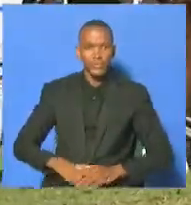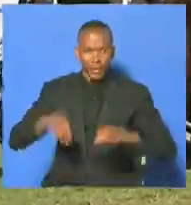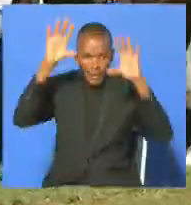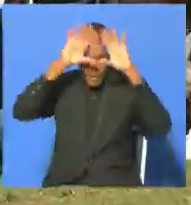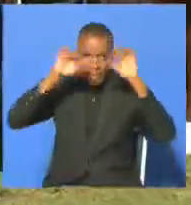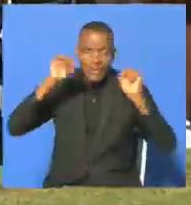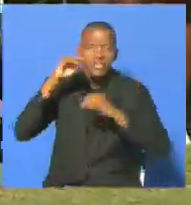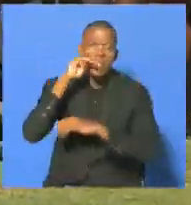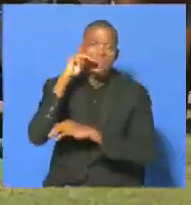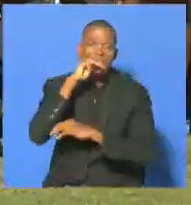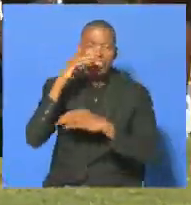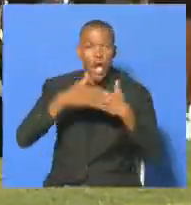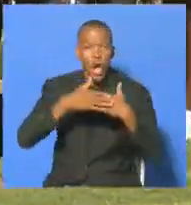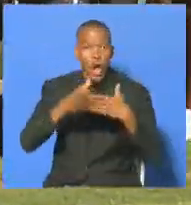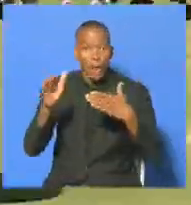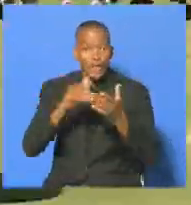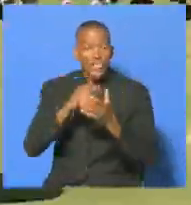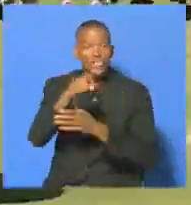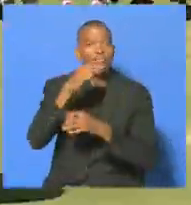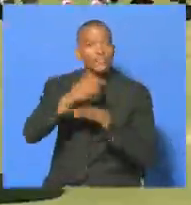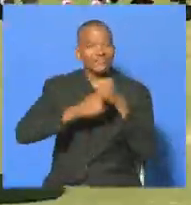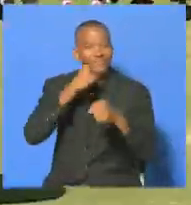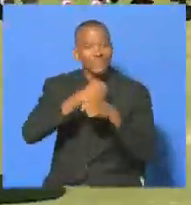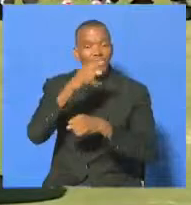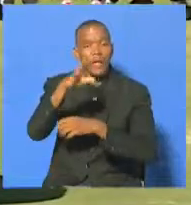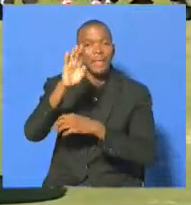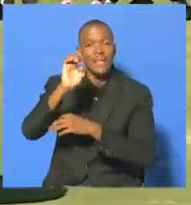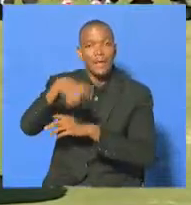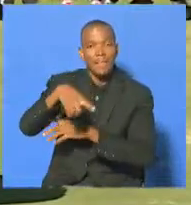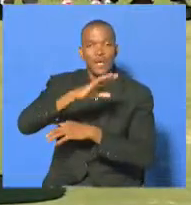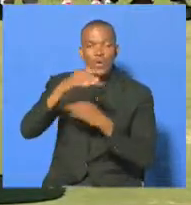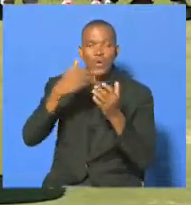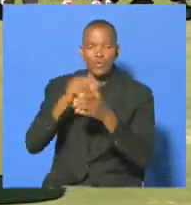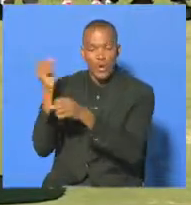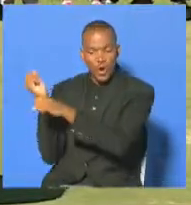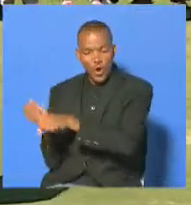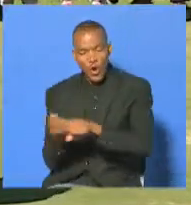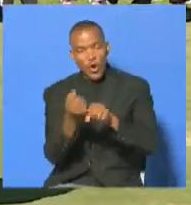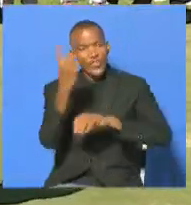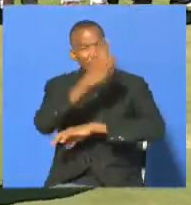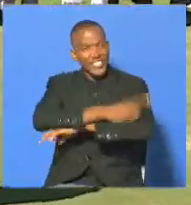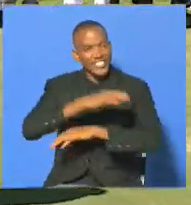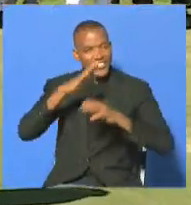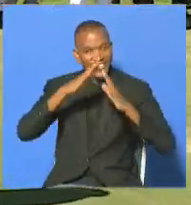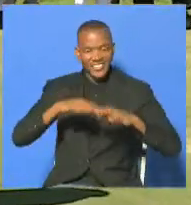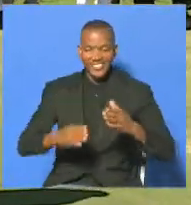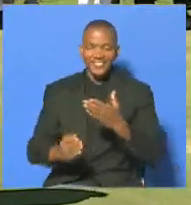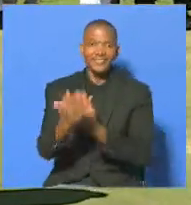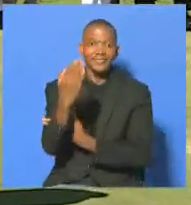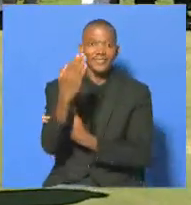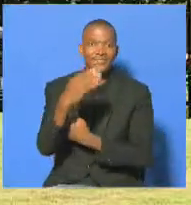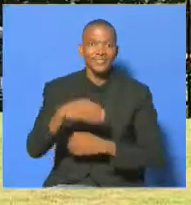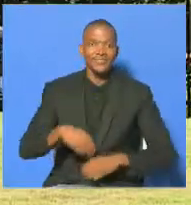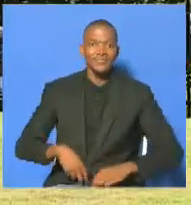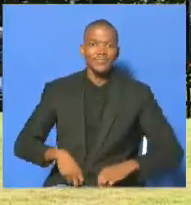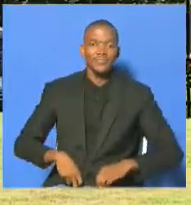President Masisi officially opens the annual Botswana Democratic Party Golf Day event this morning.